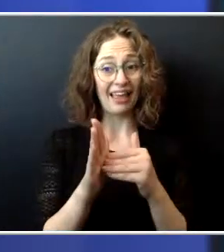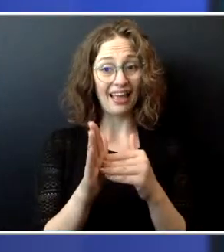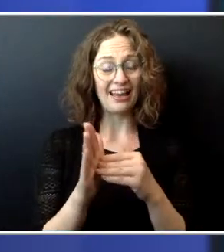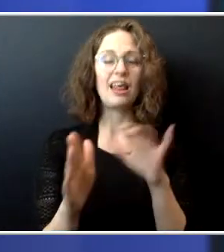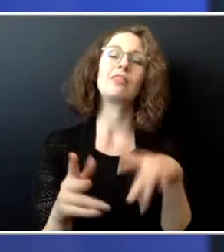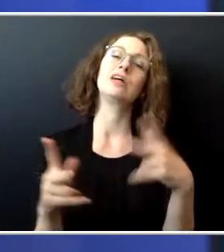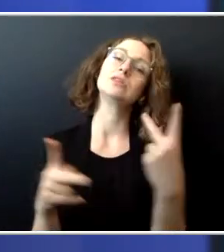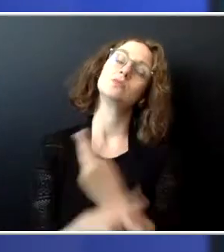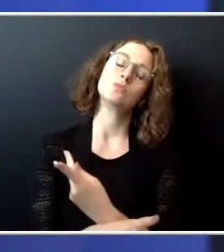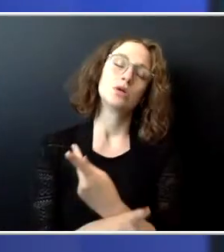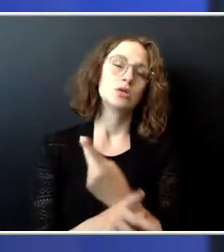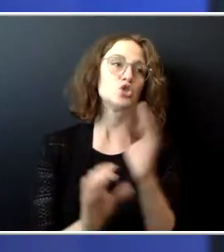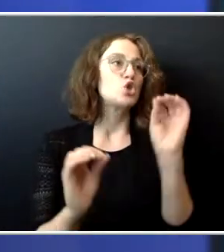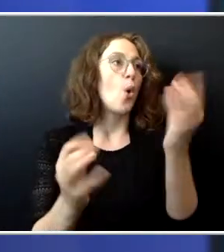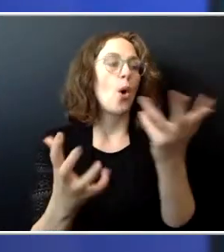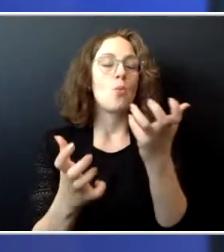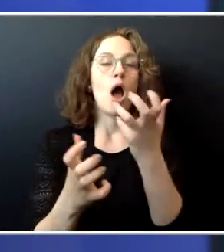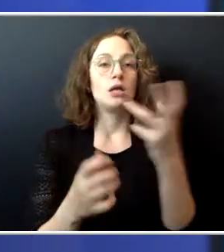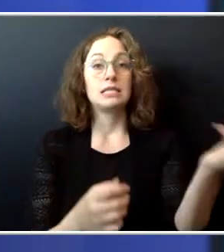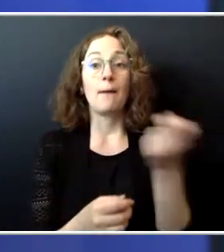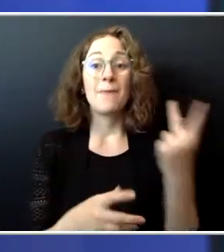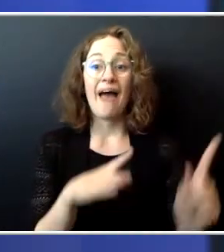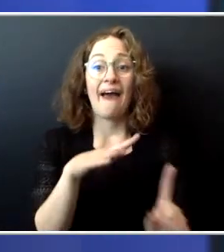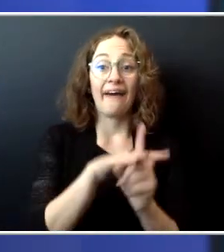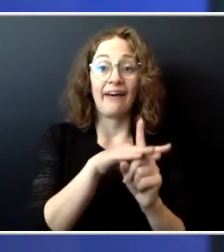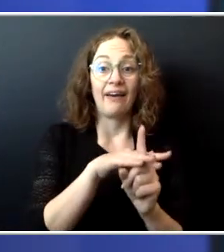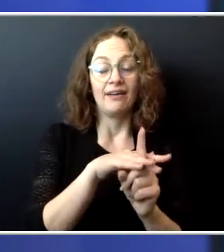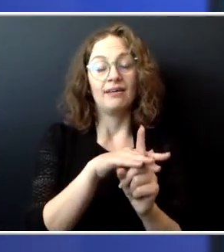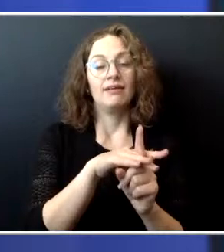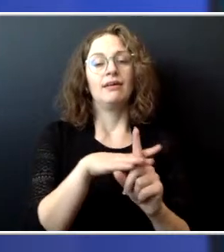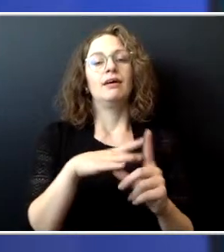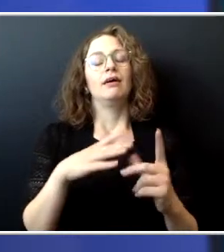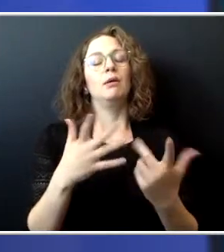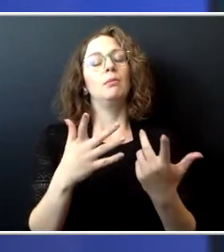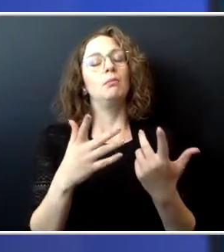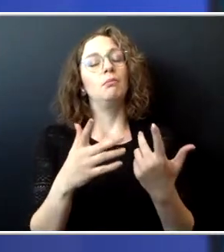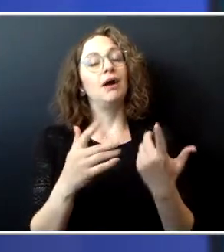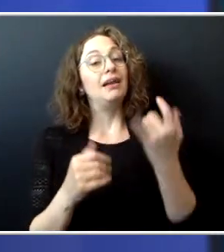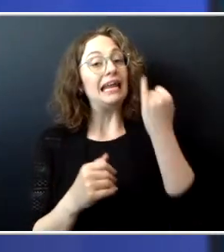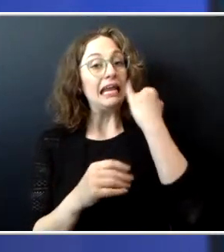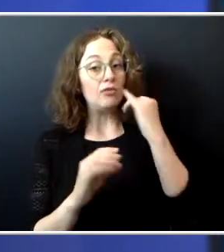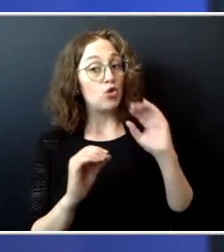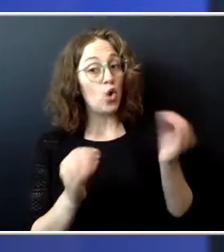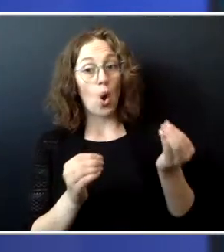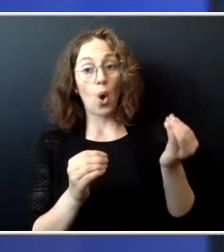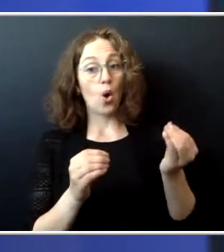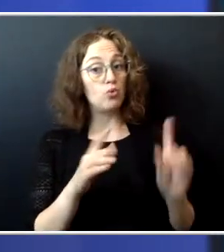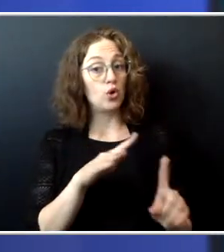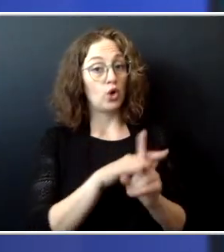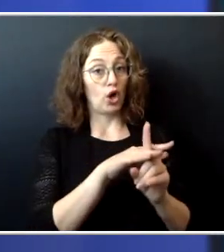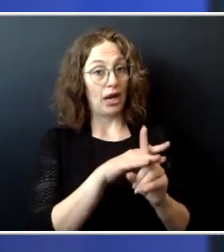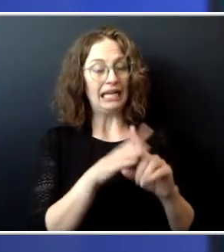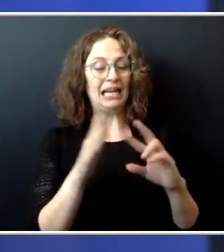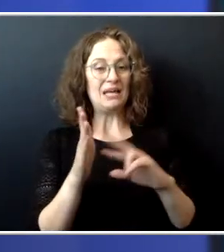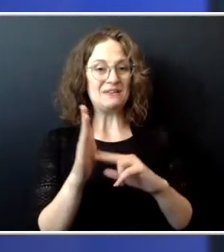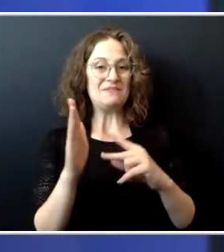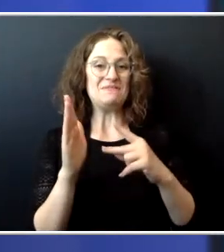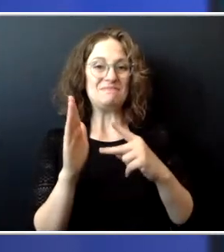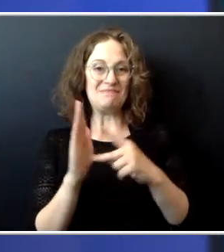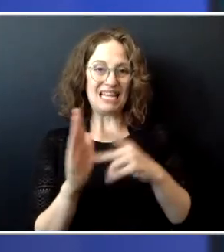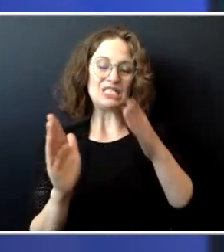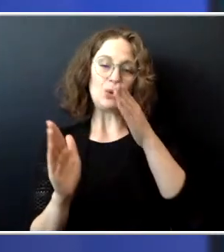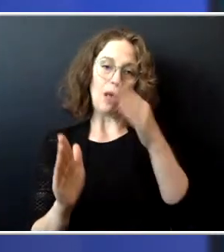But on the other hand, if you don't have recurrent, it means you're going to have too little cortisol.